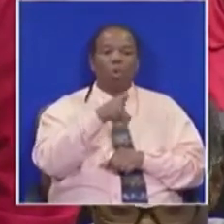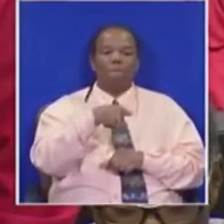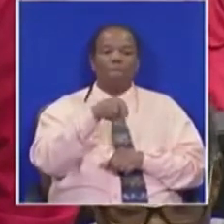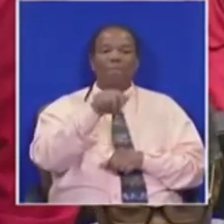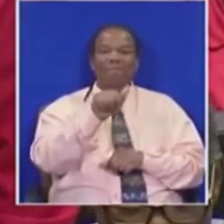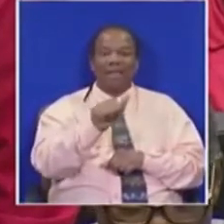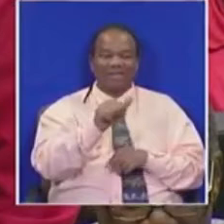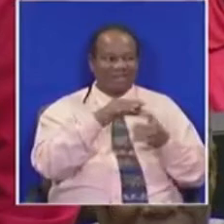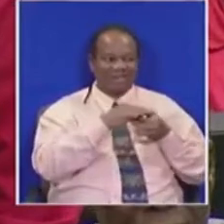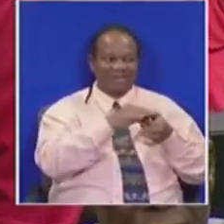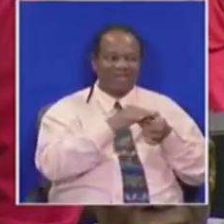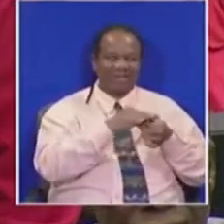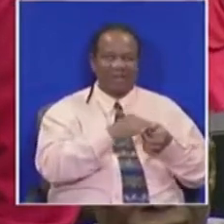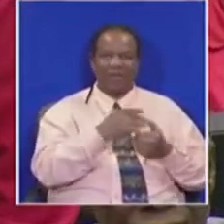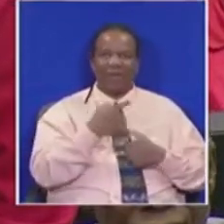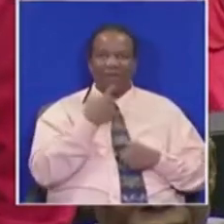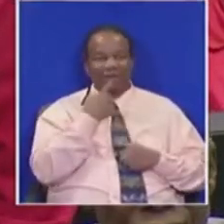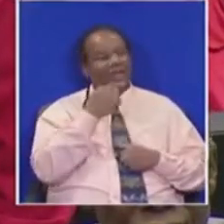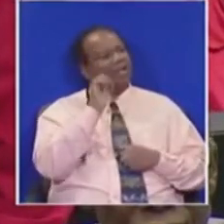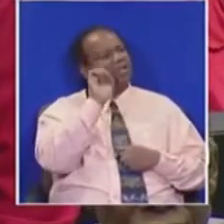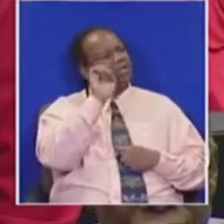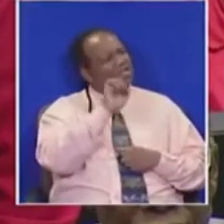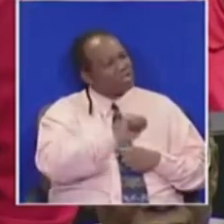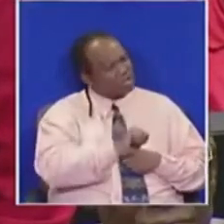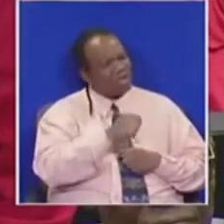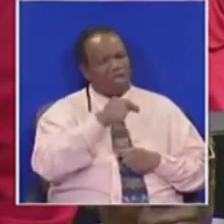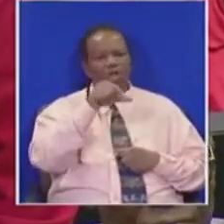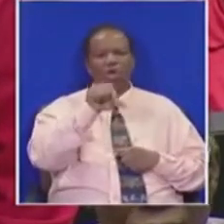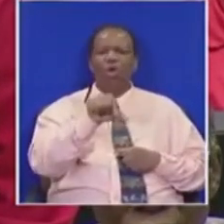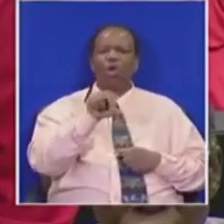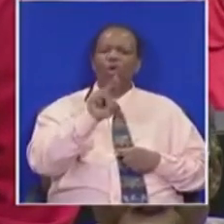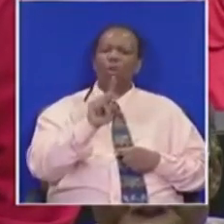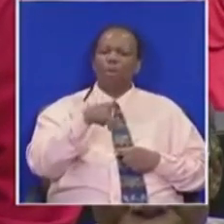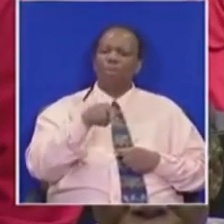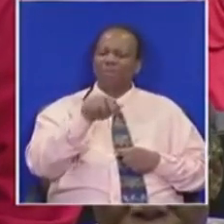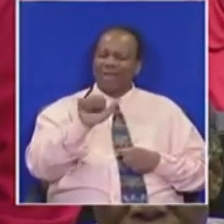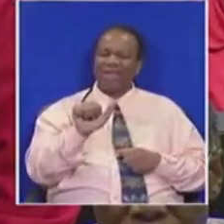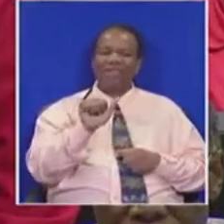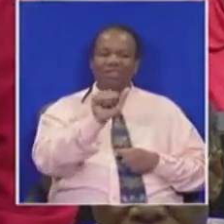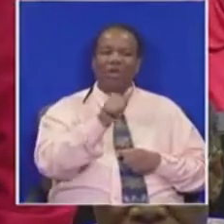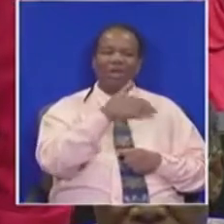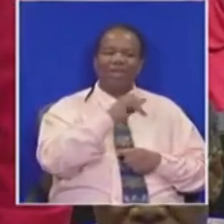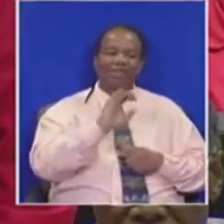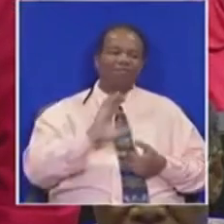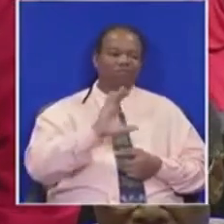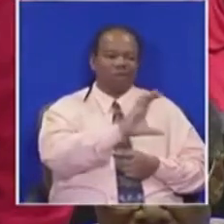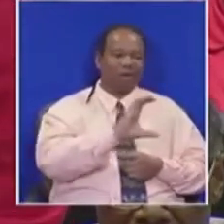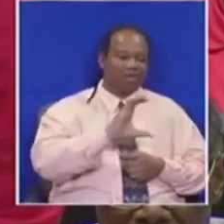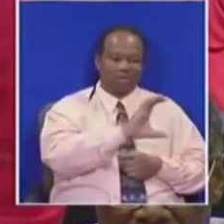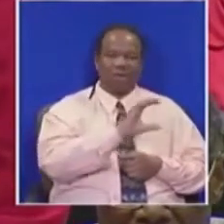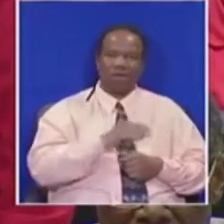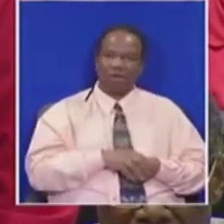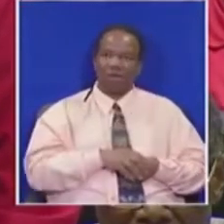ANC came here to say that the ANC is funded by the Guptas. He confirmed in the ad hoc committee on political party funding. Now, you